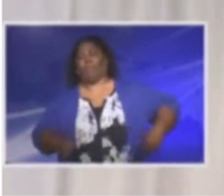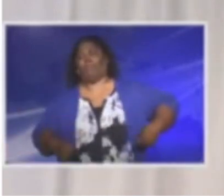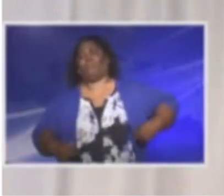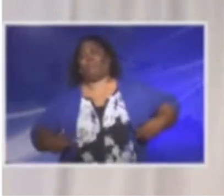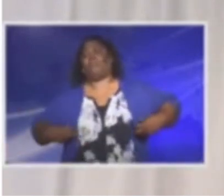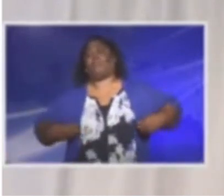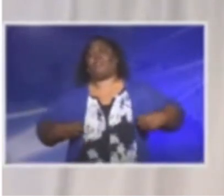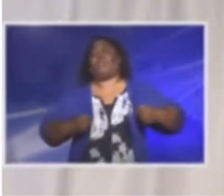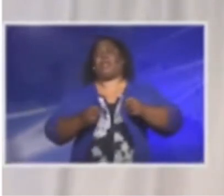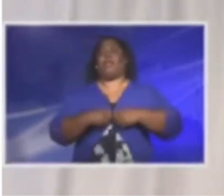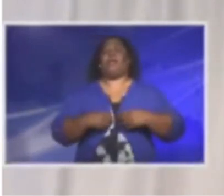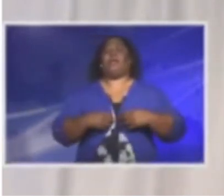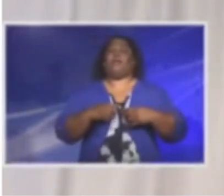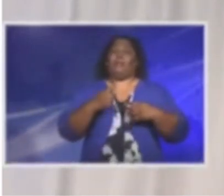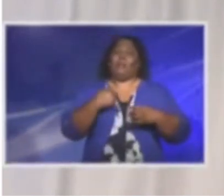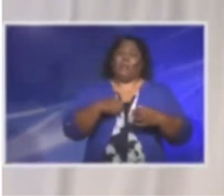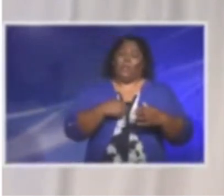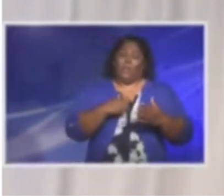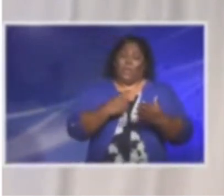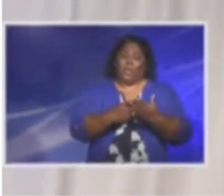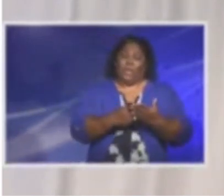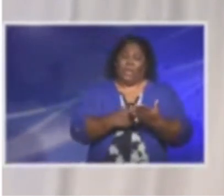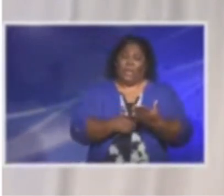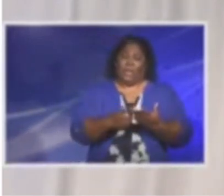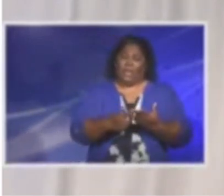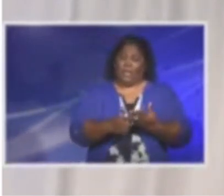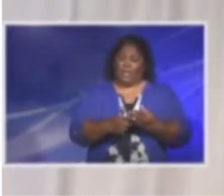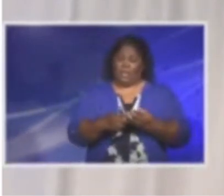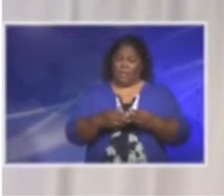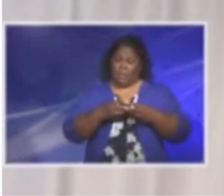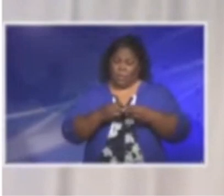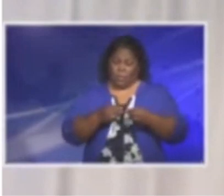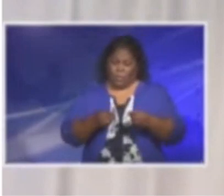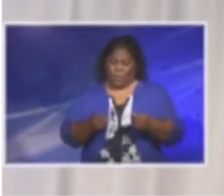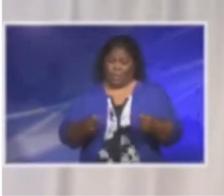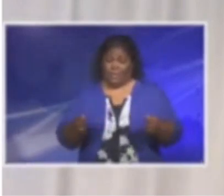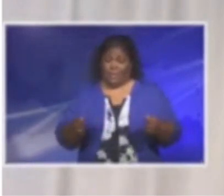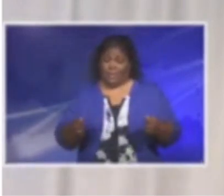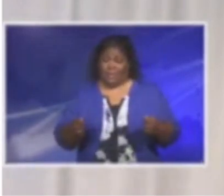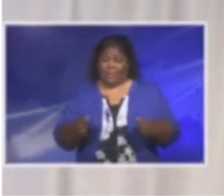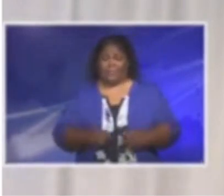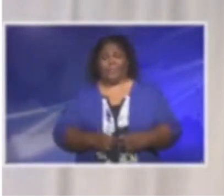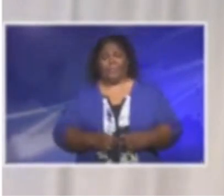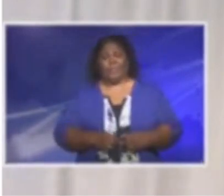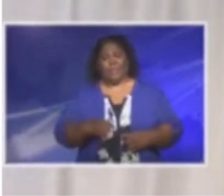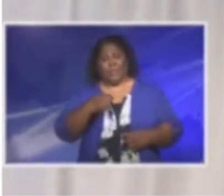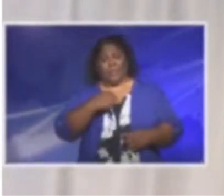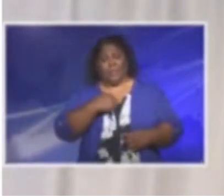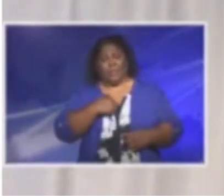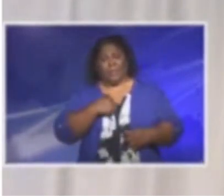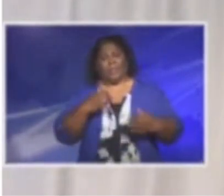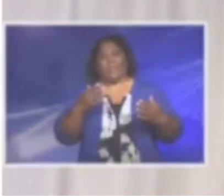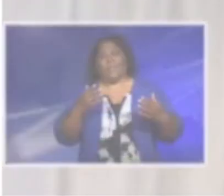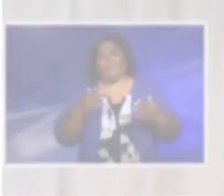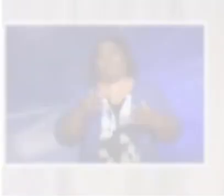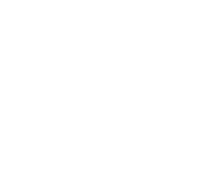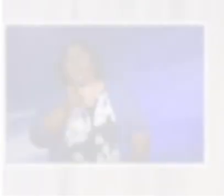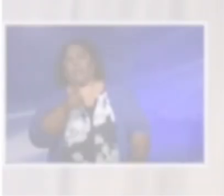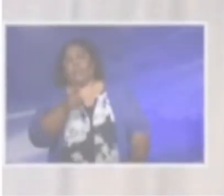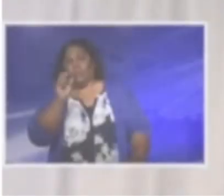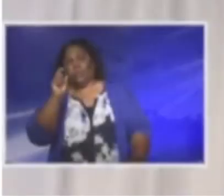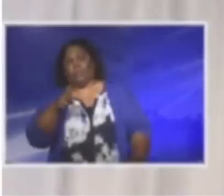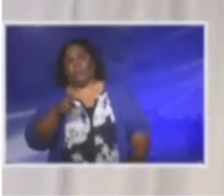Solutions have also come to the fore, so there is reason for me to be very